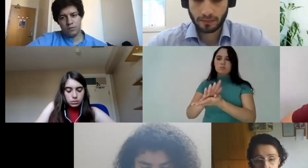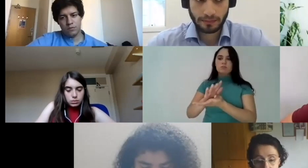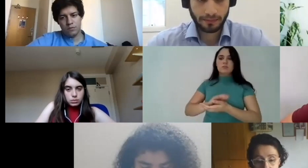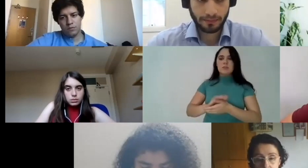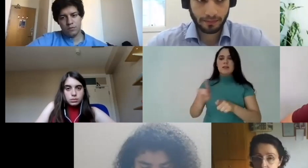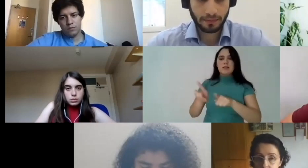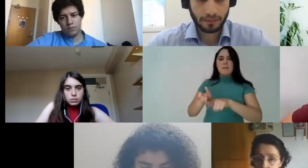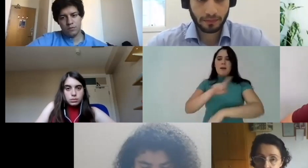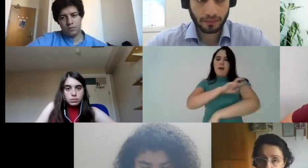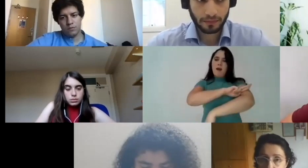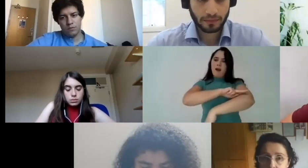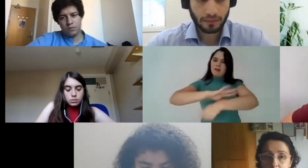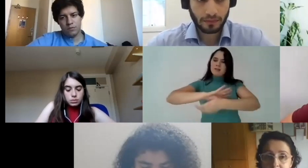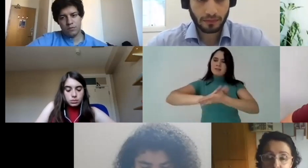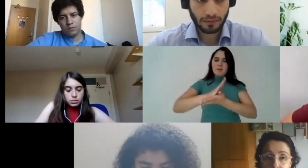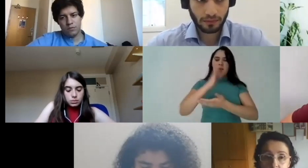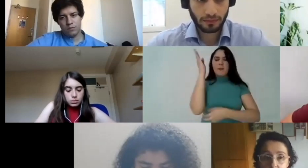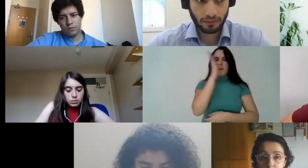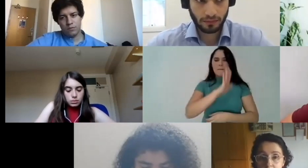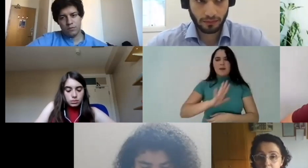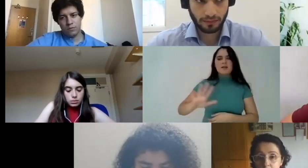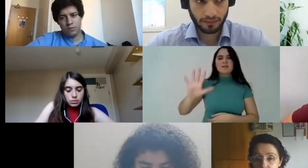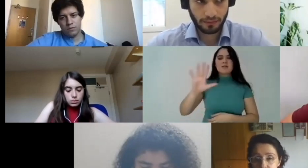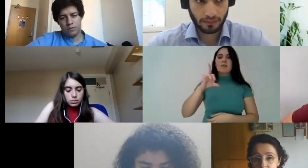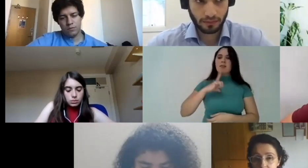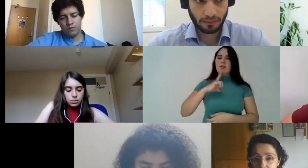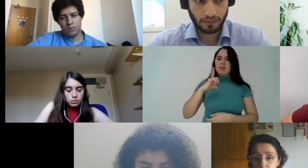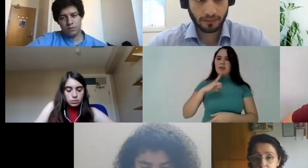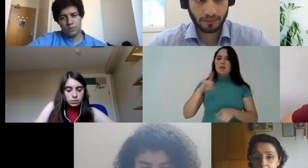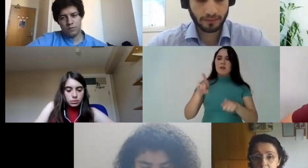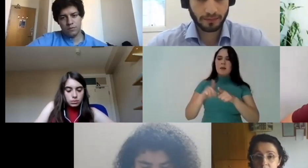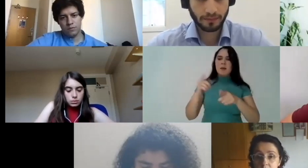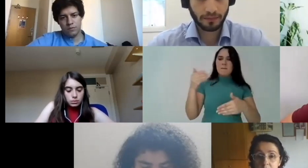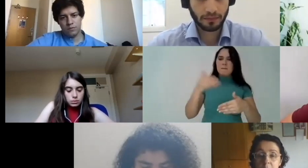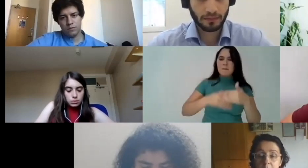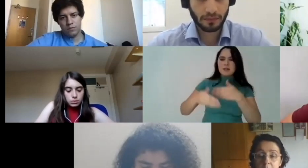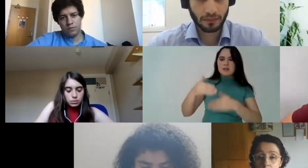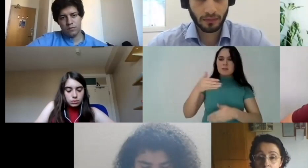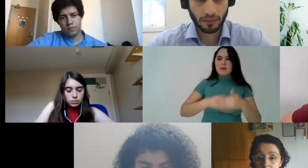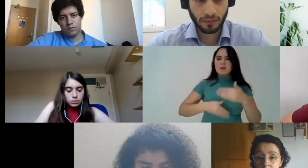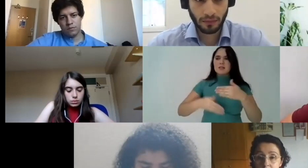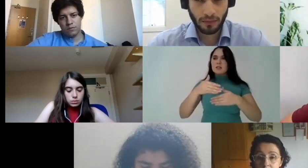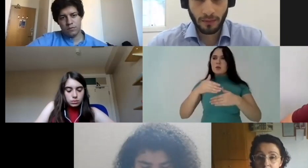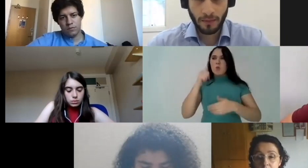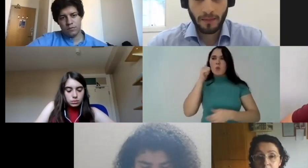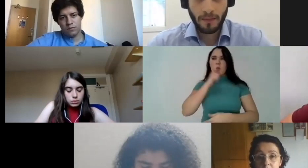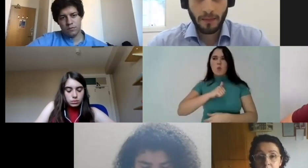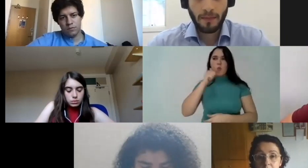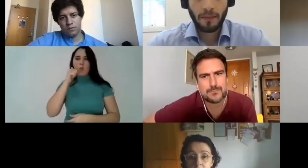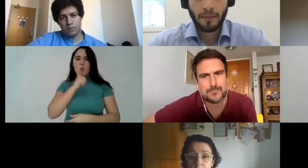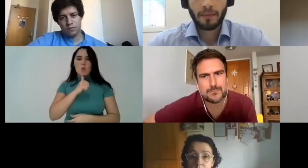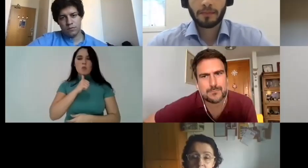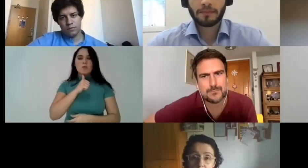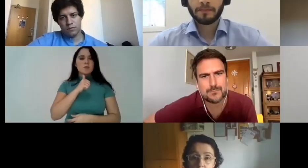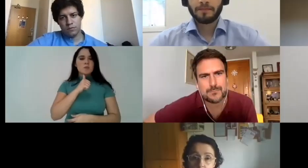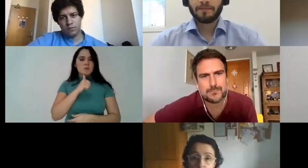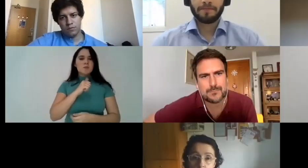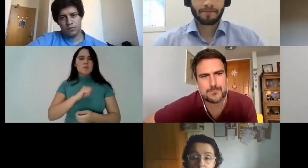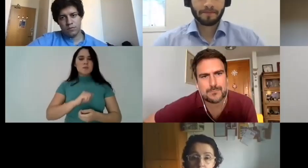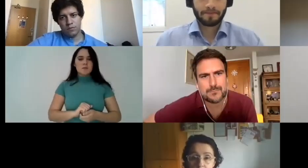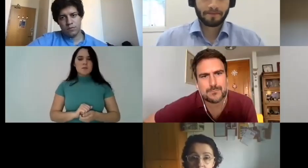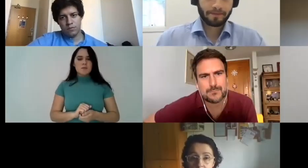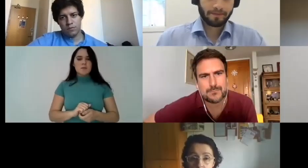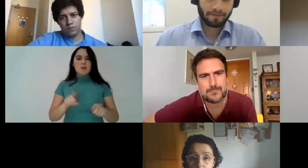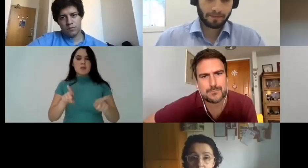social movement involved involves uh the issue of racial uh racial